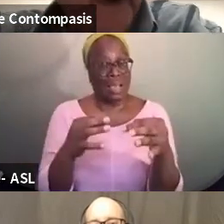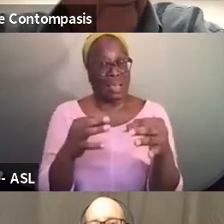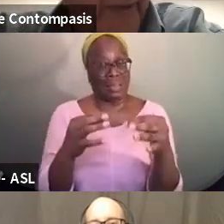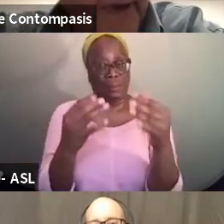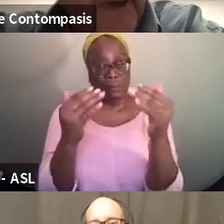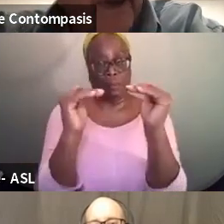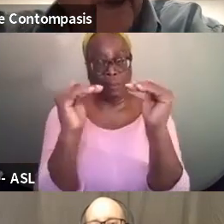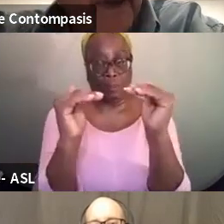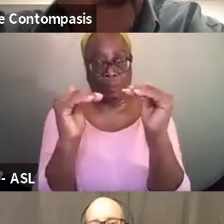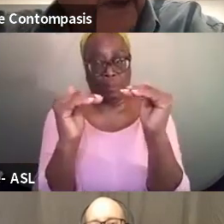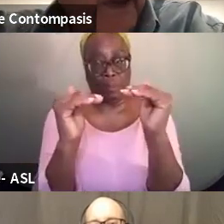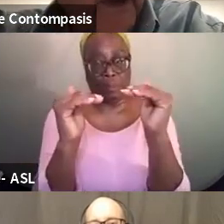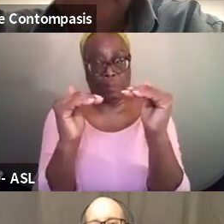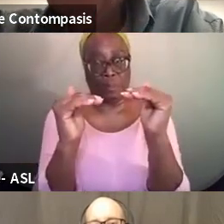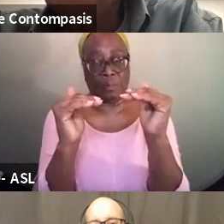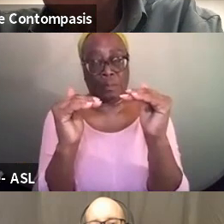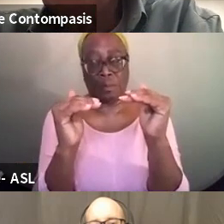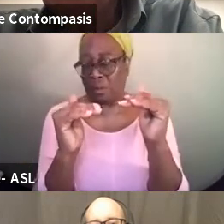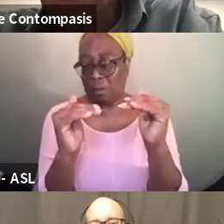that wouldn't be